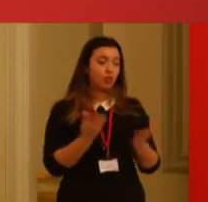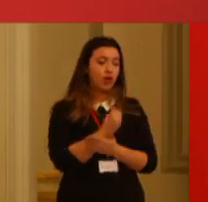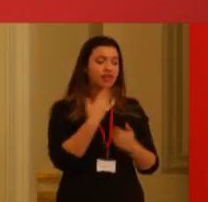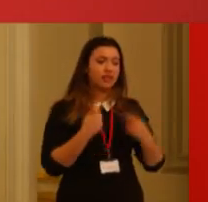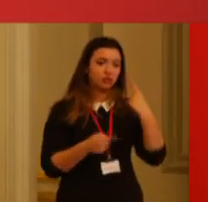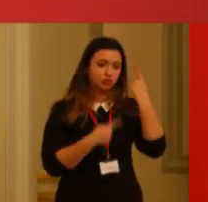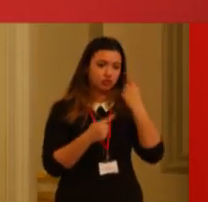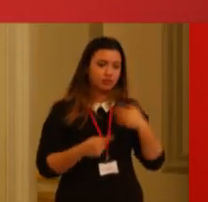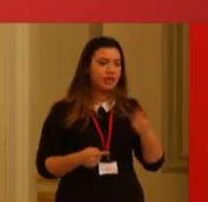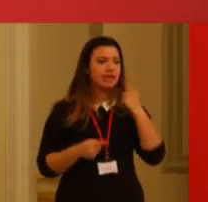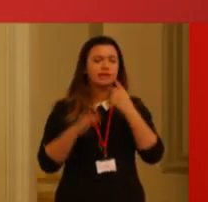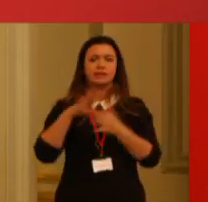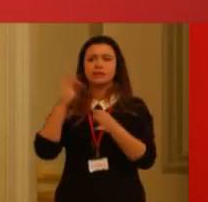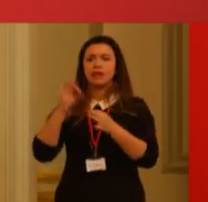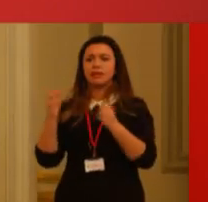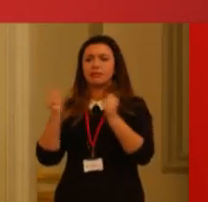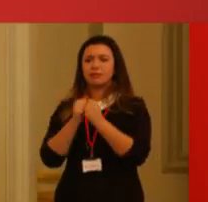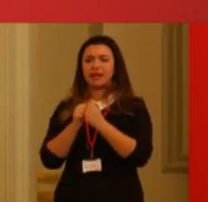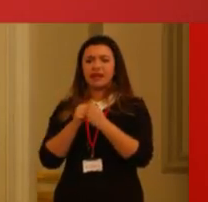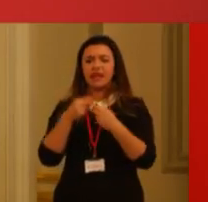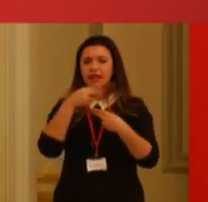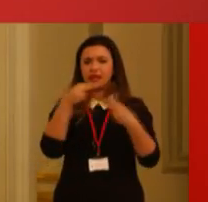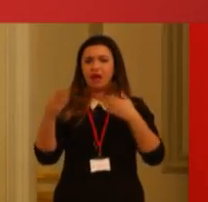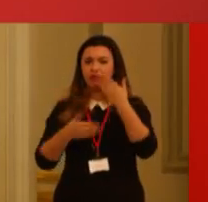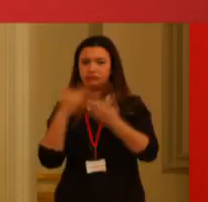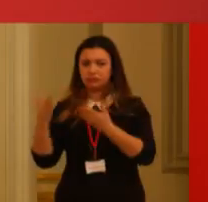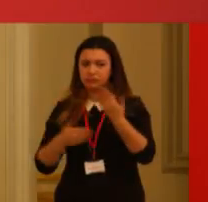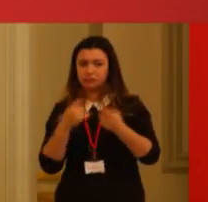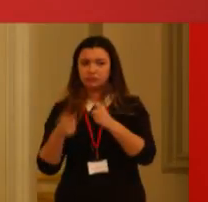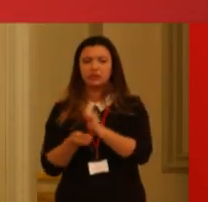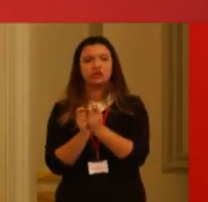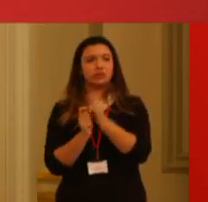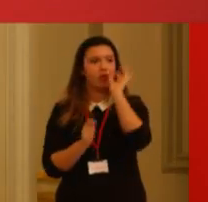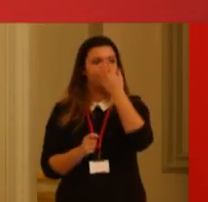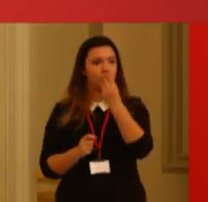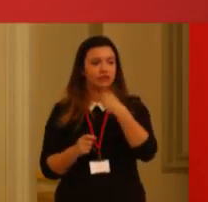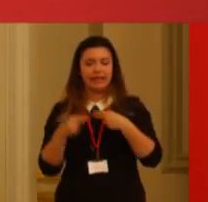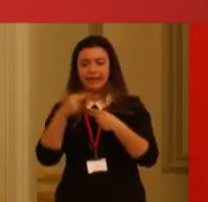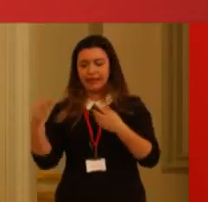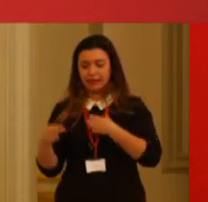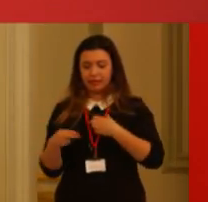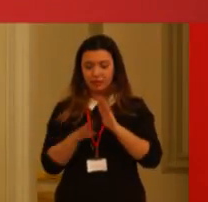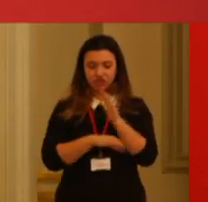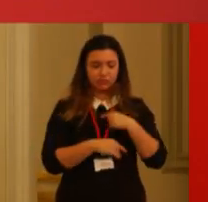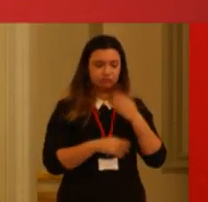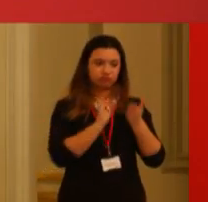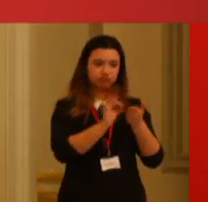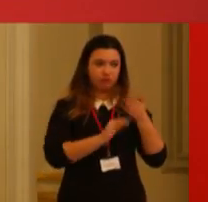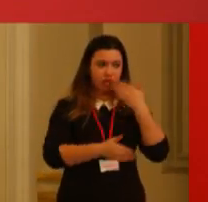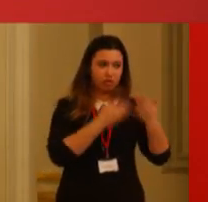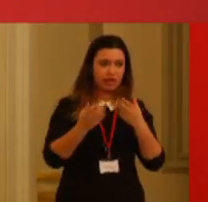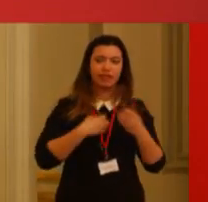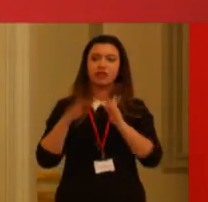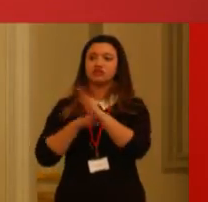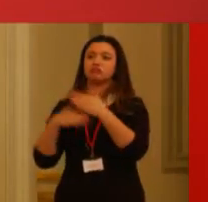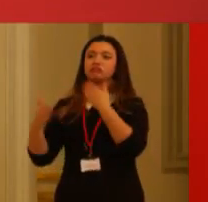Rachel, we thought, well, women, if people listen to and understand each other's stories, then they can appreciate